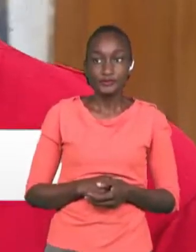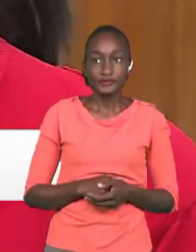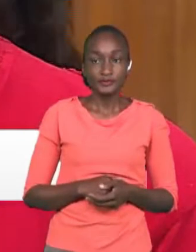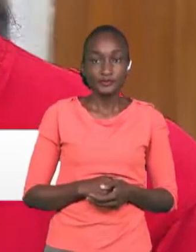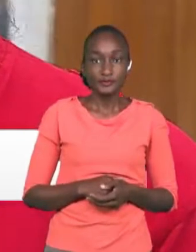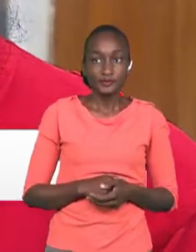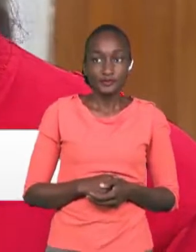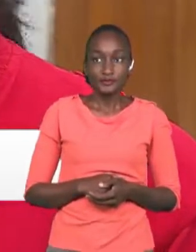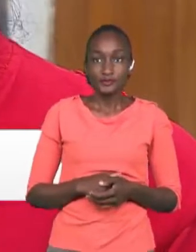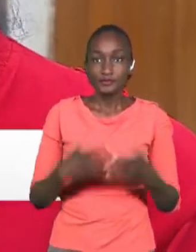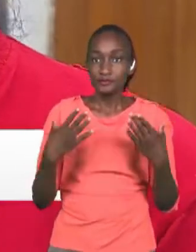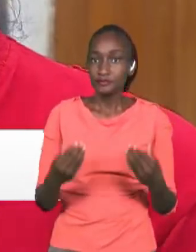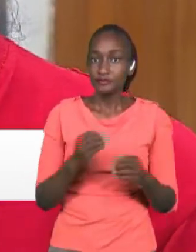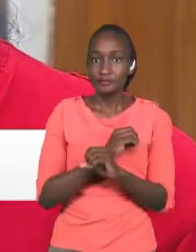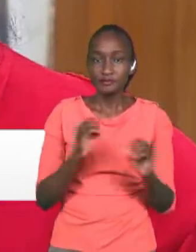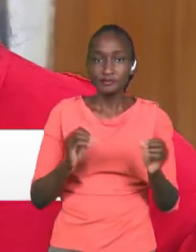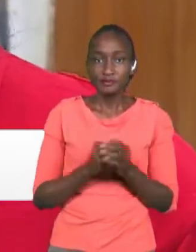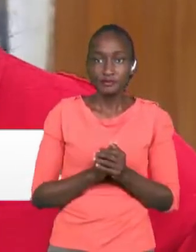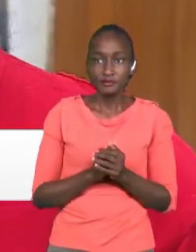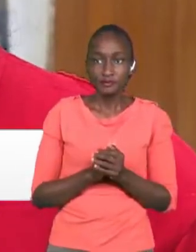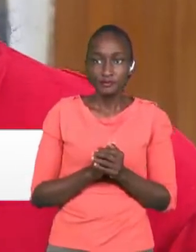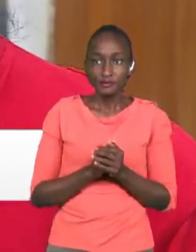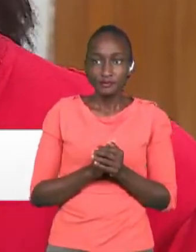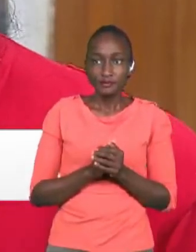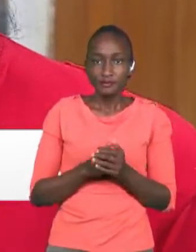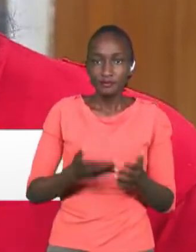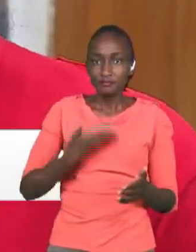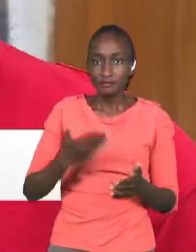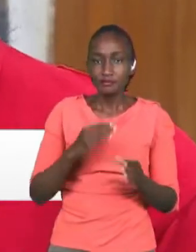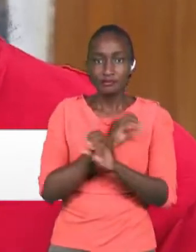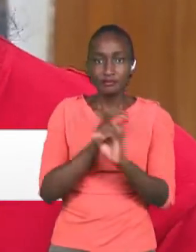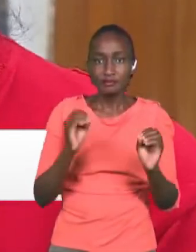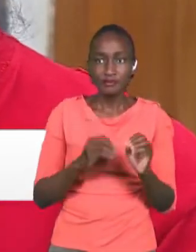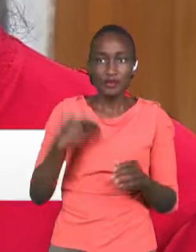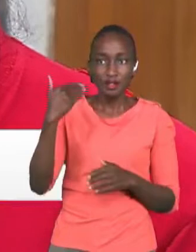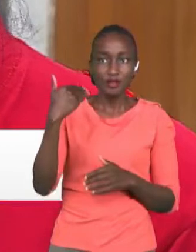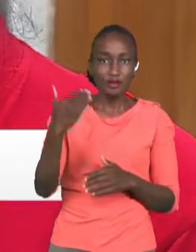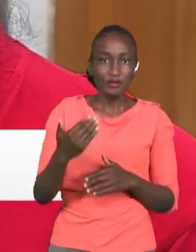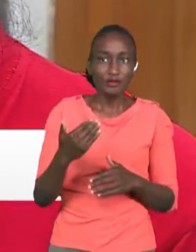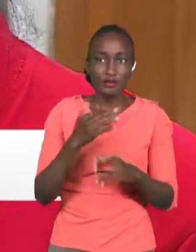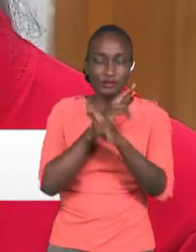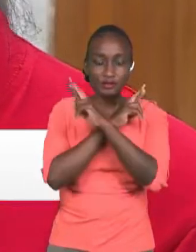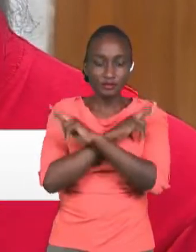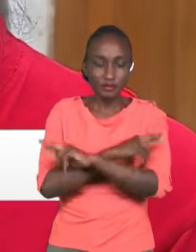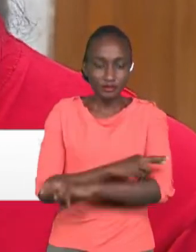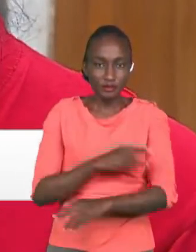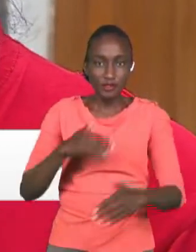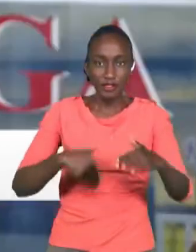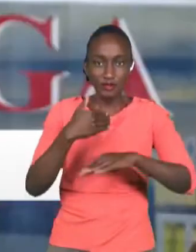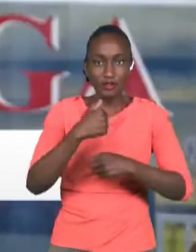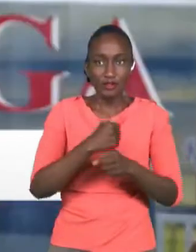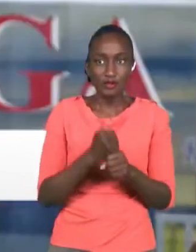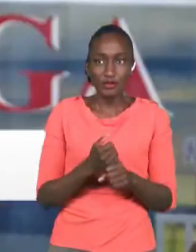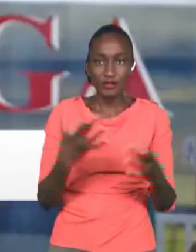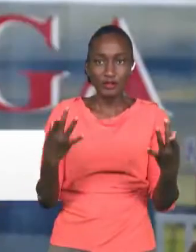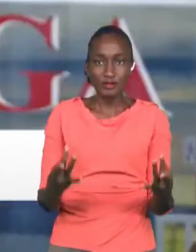weight gain, nothing. So no mood swings. I've always been calm, I think, after doing yoga. It feels